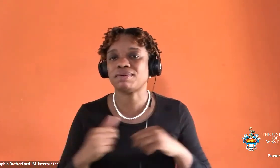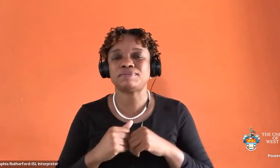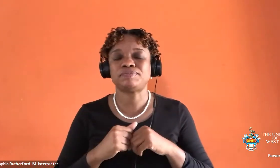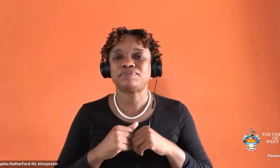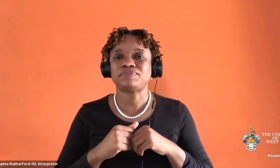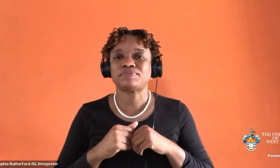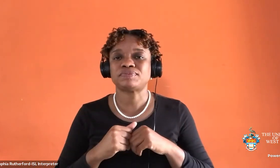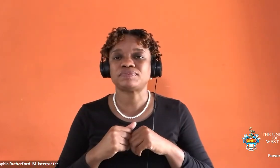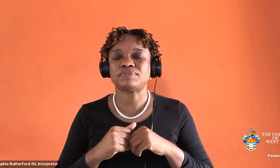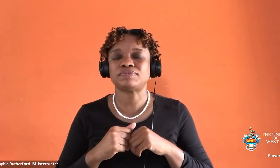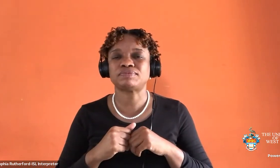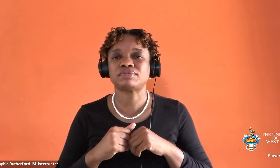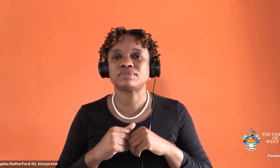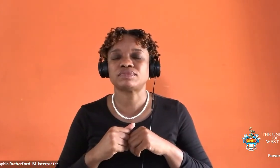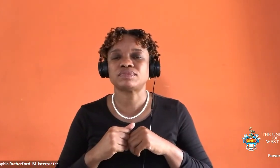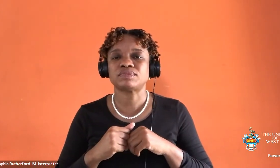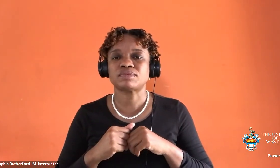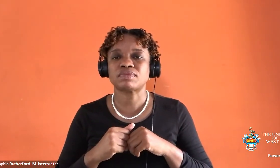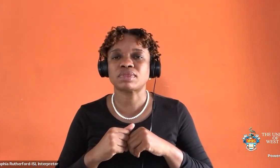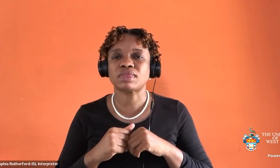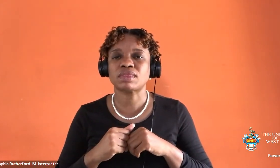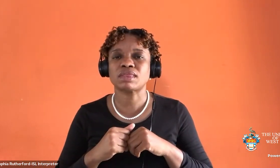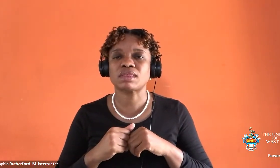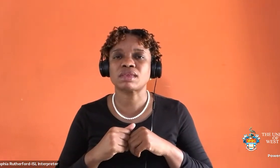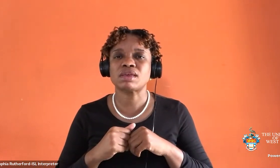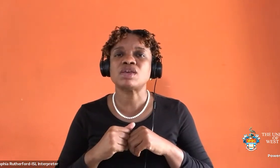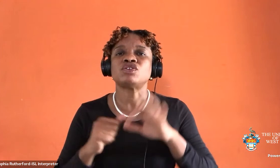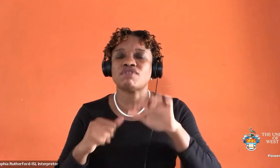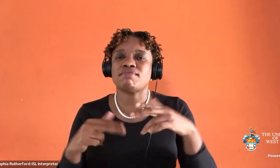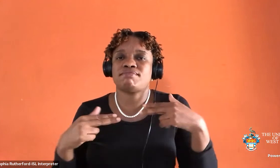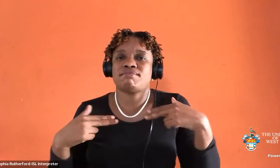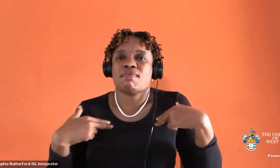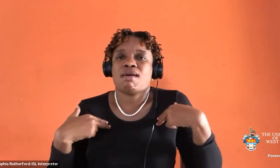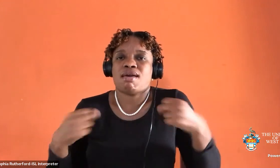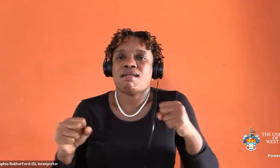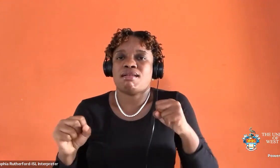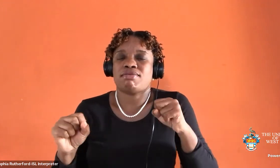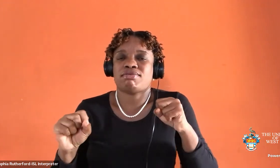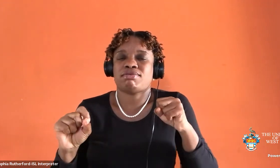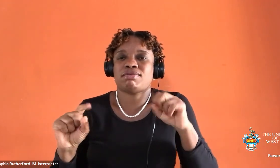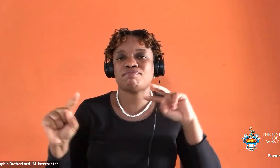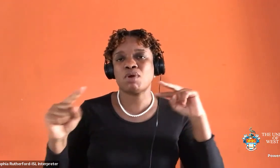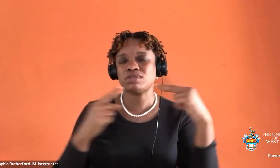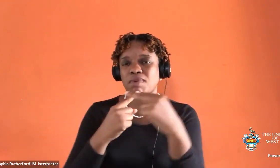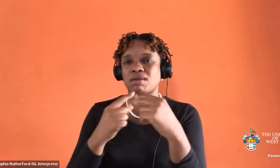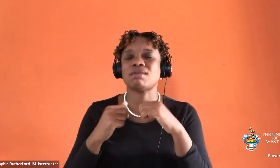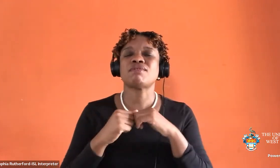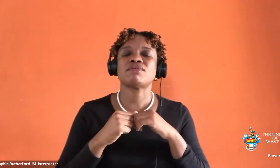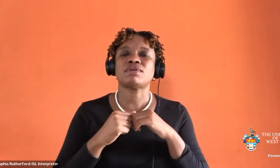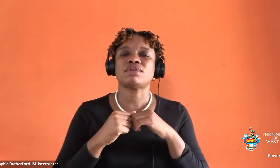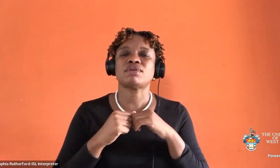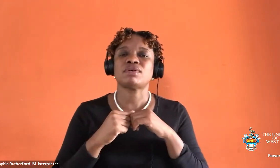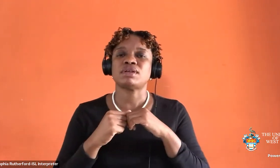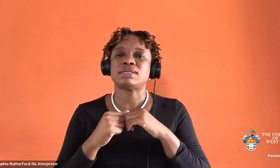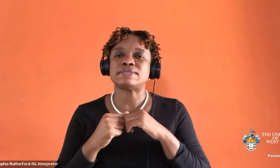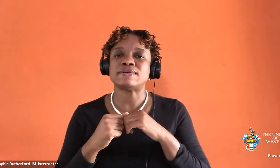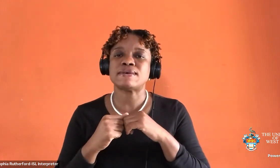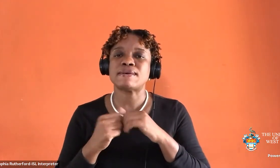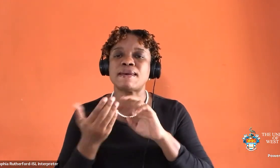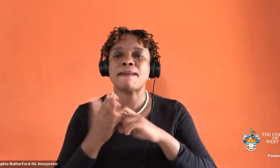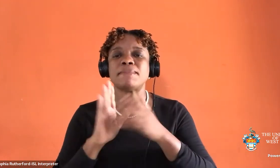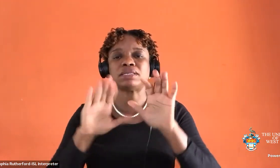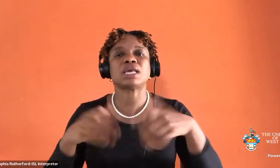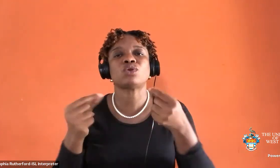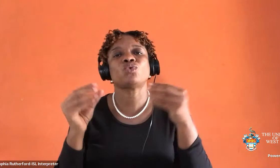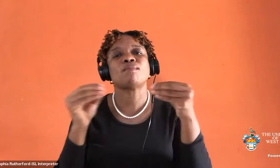so it means from a health literacy perspective, it means that there is more that can be done and should be